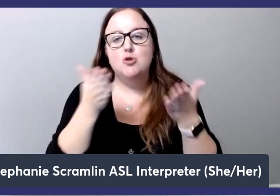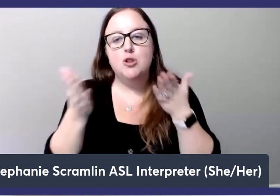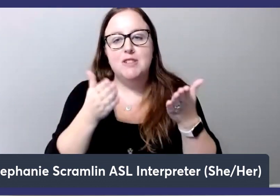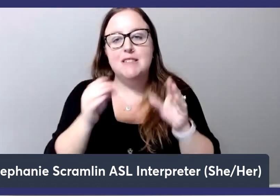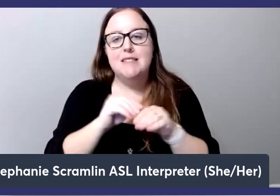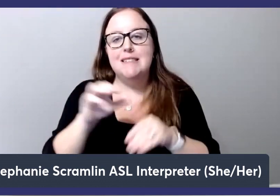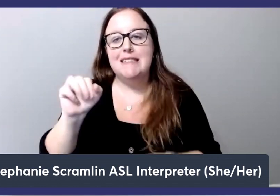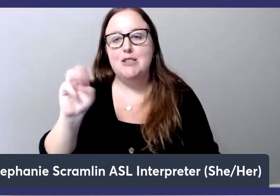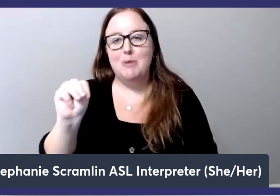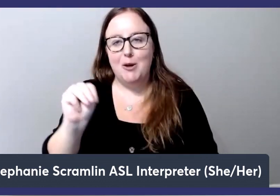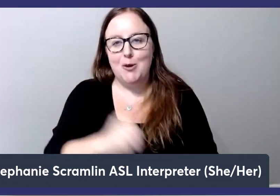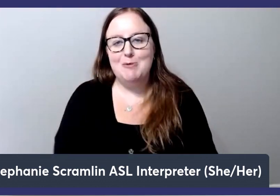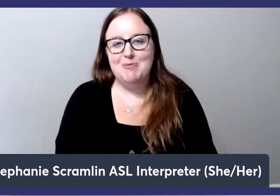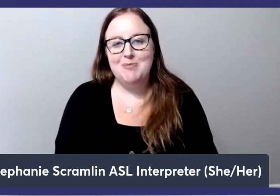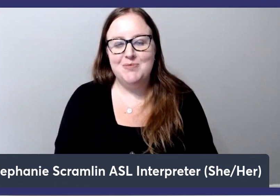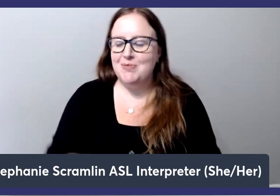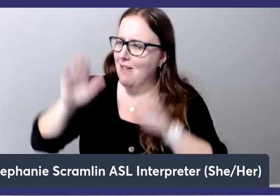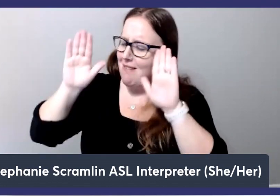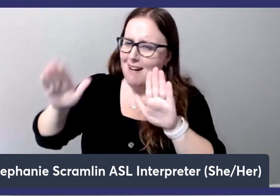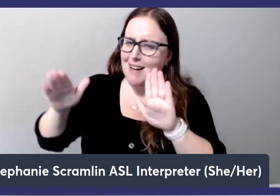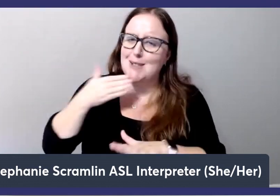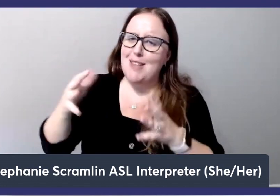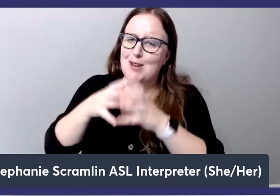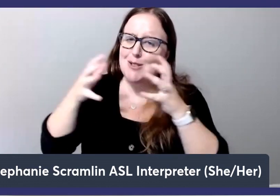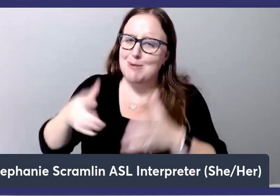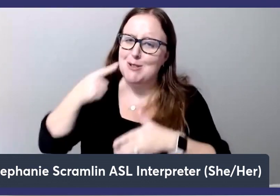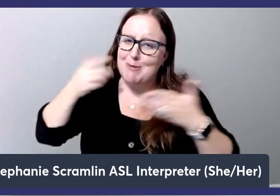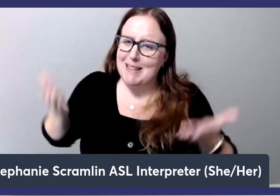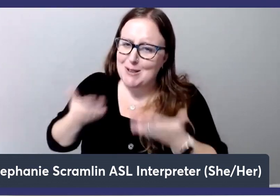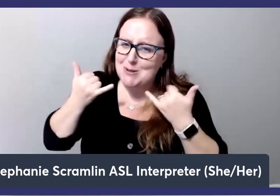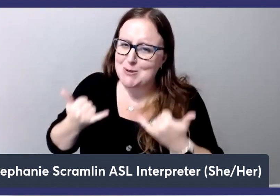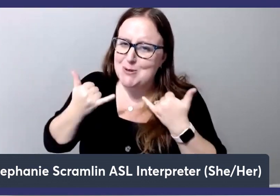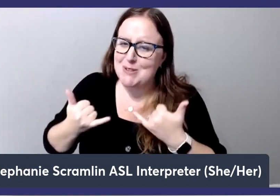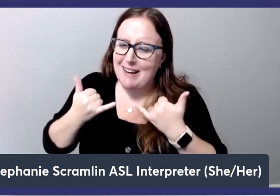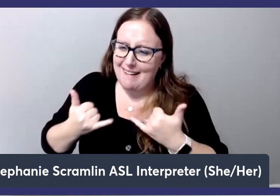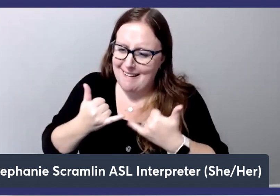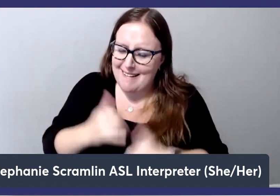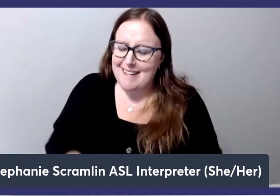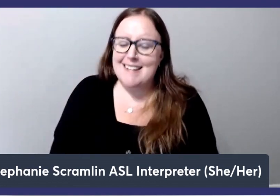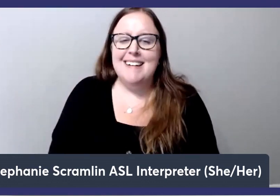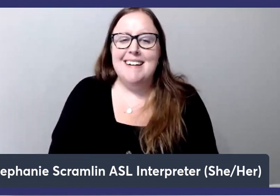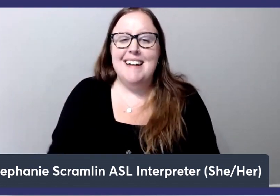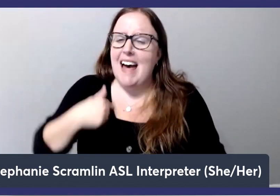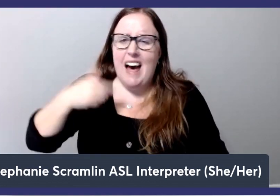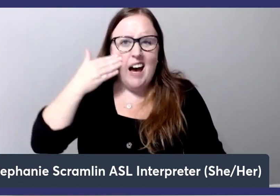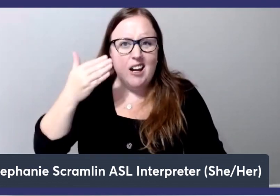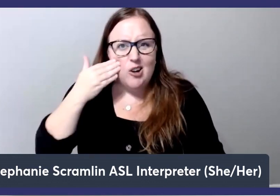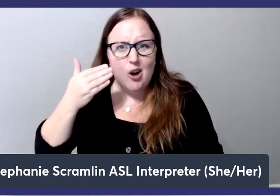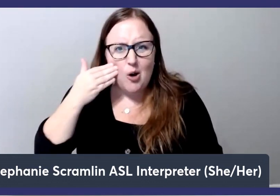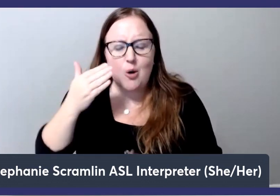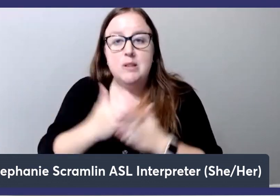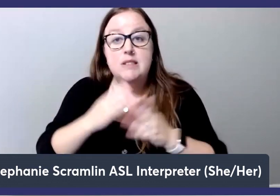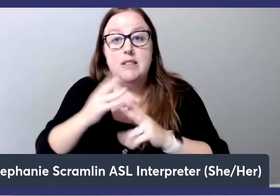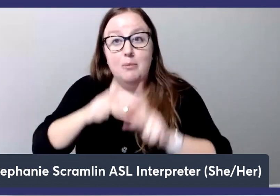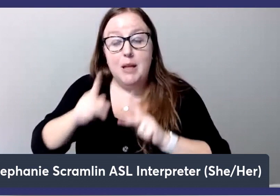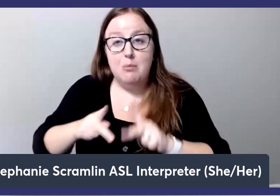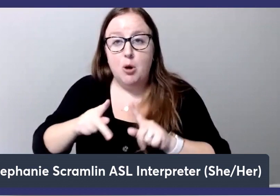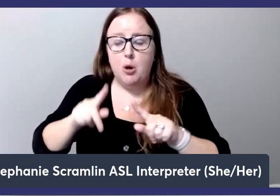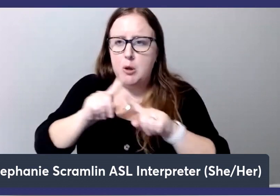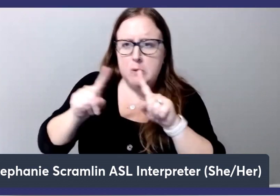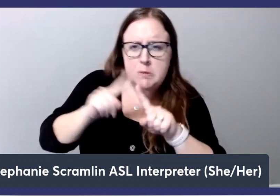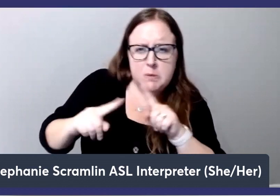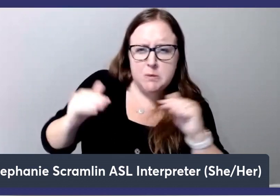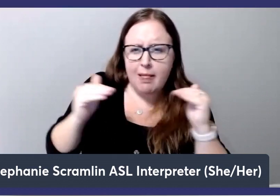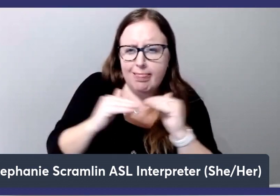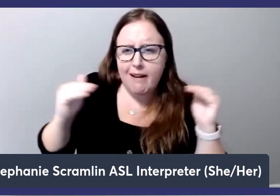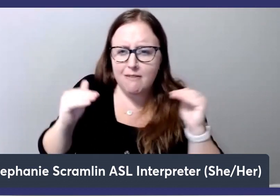SageMaker. Awesome. Yeah, thanks so much for being here today. I know we've got people who are all different stages